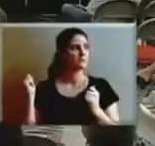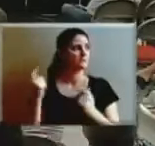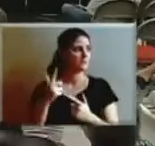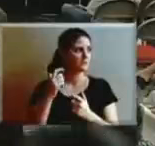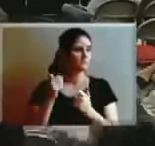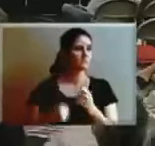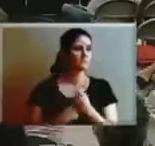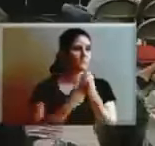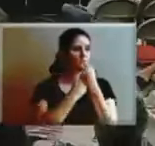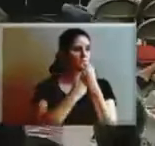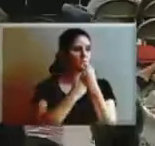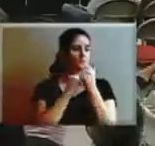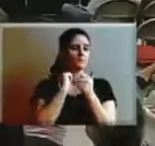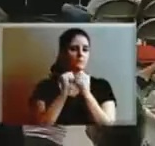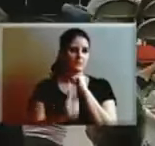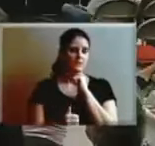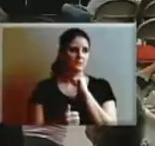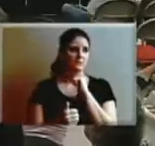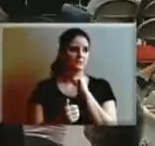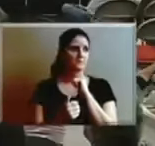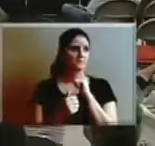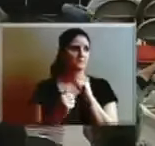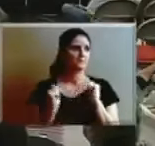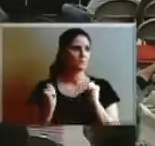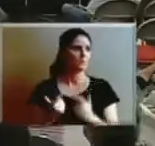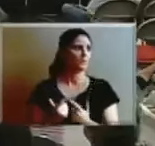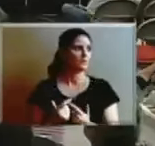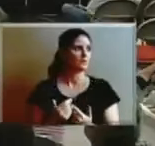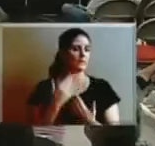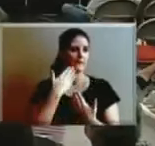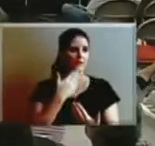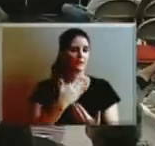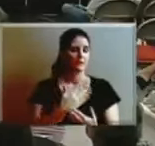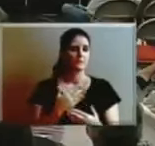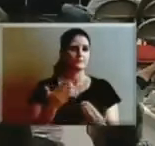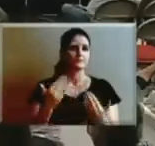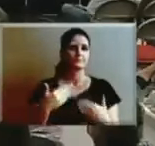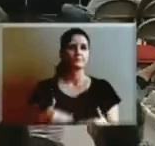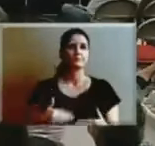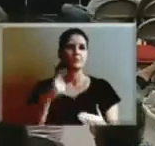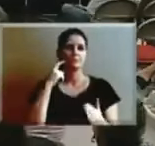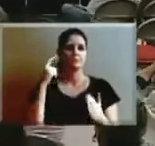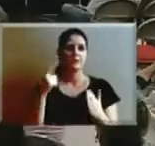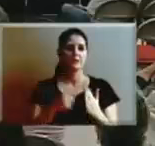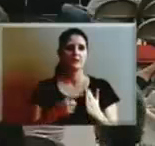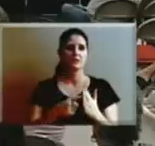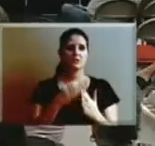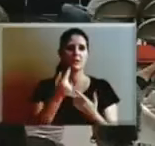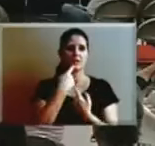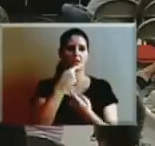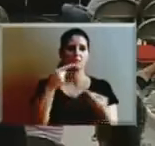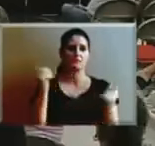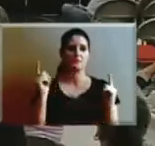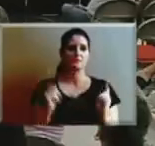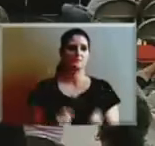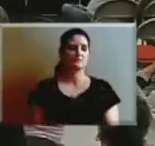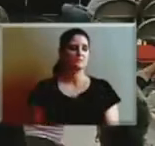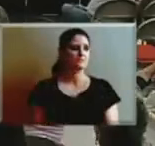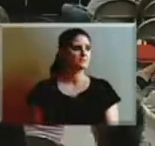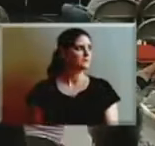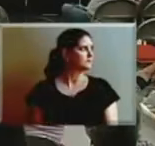favor? Motion passes unanimously. Thank you so much. Recognitions and resolutions.